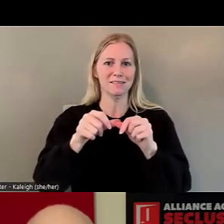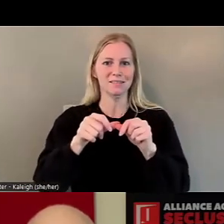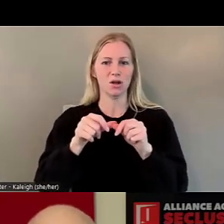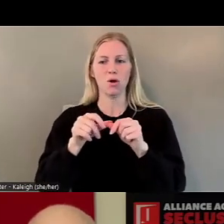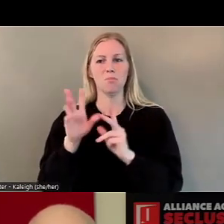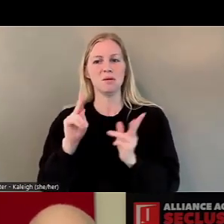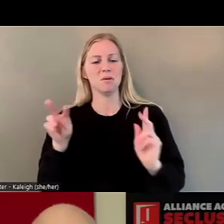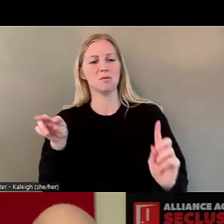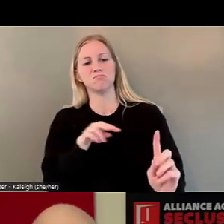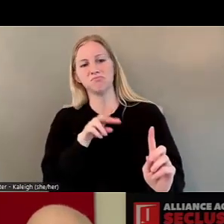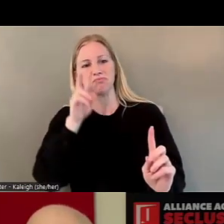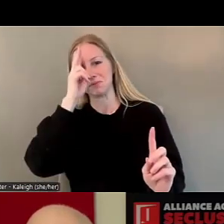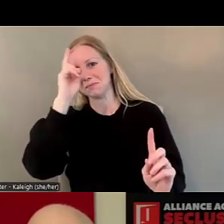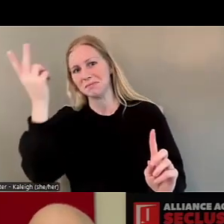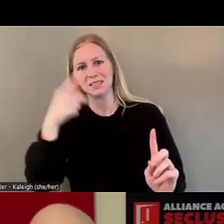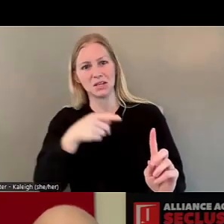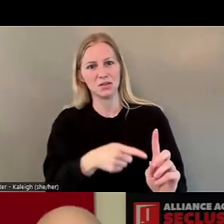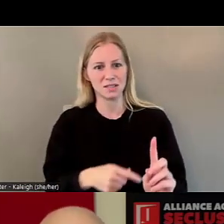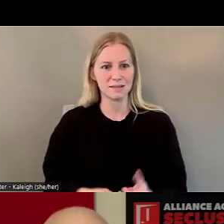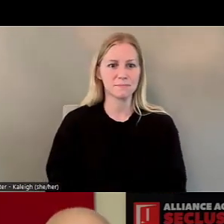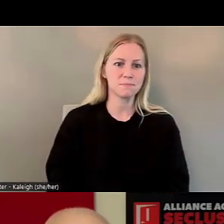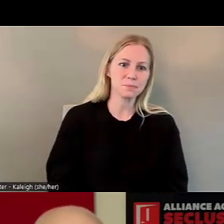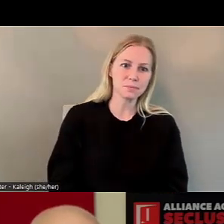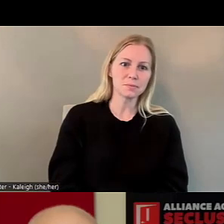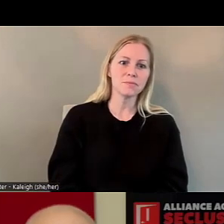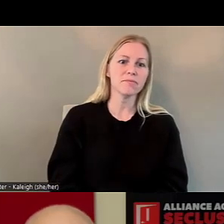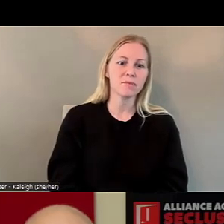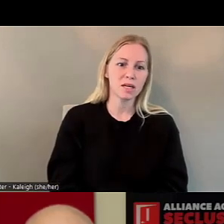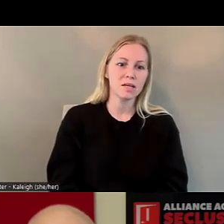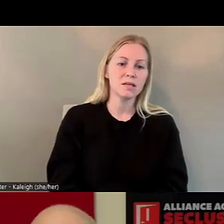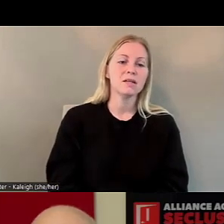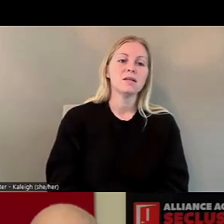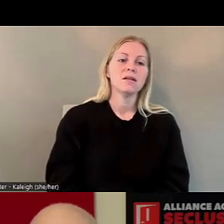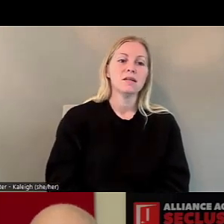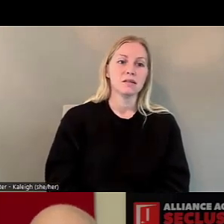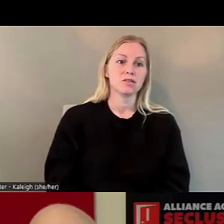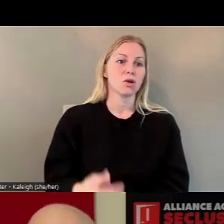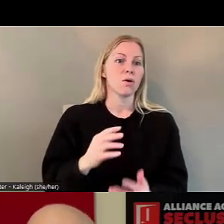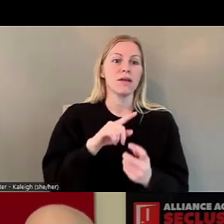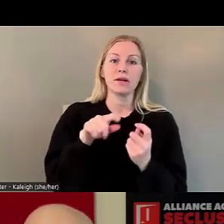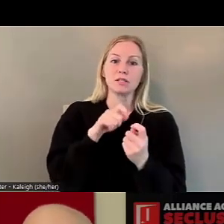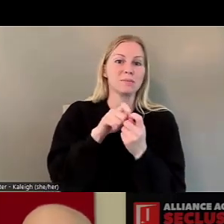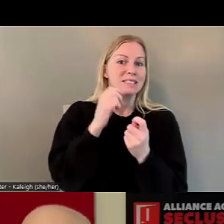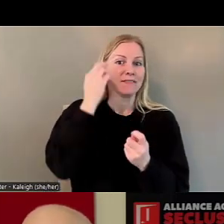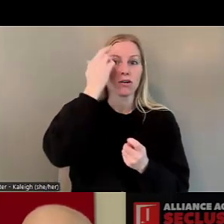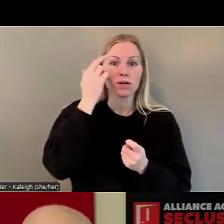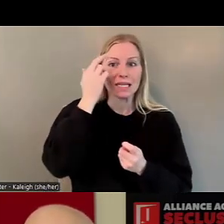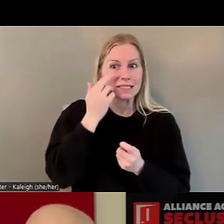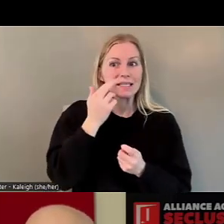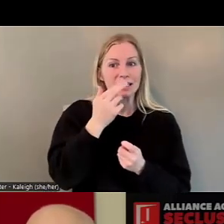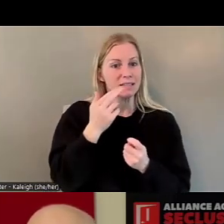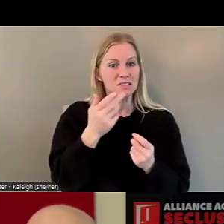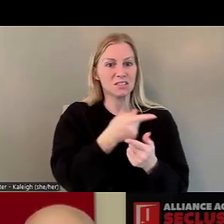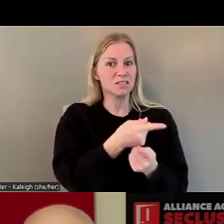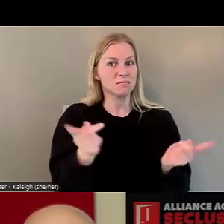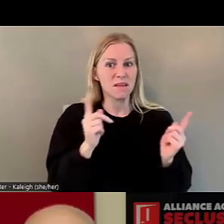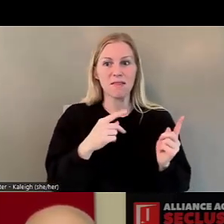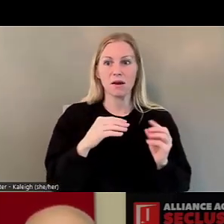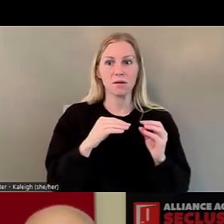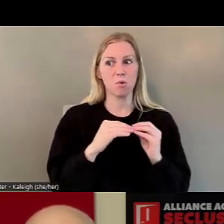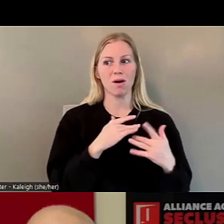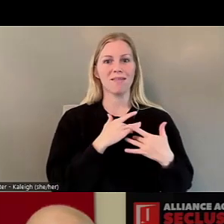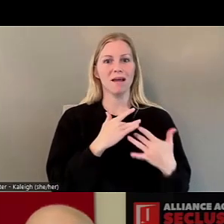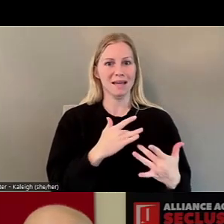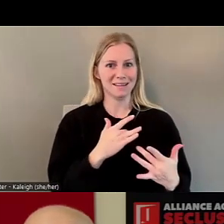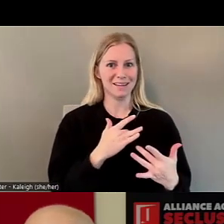And what we know is that there are certain reasons why kids are far more likely to be misunderstood.